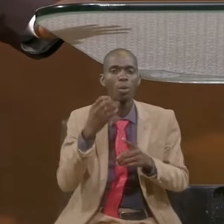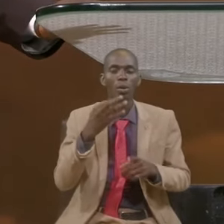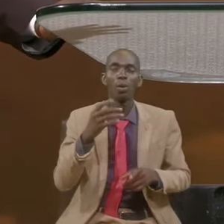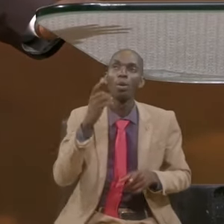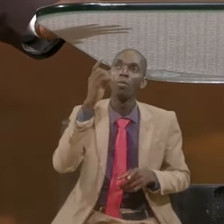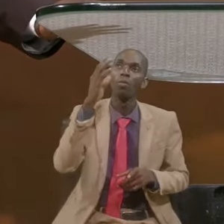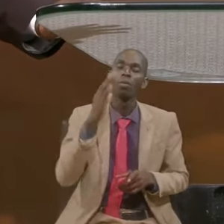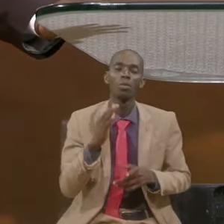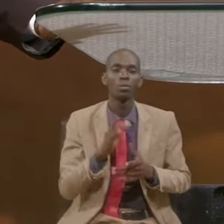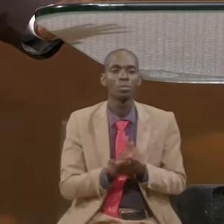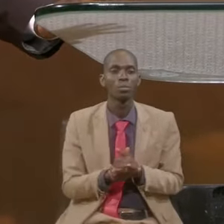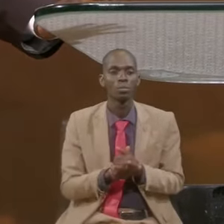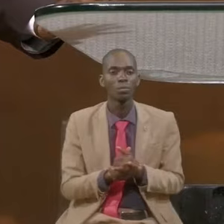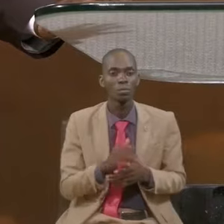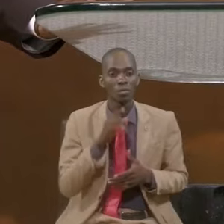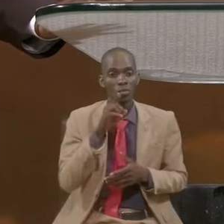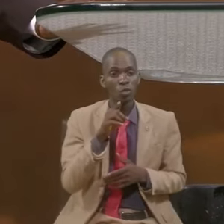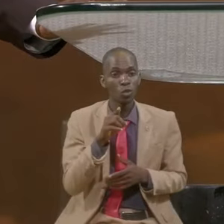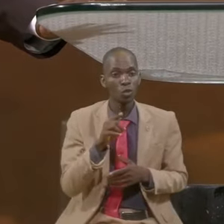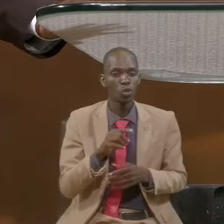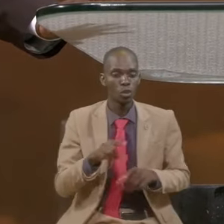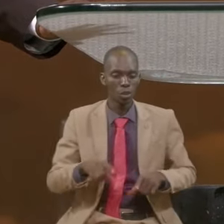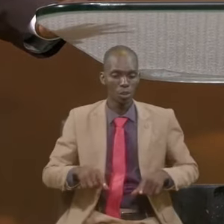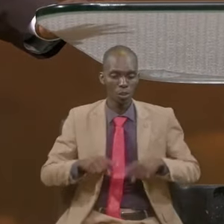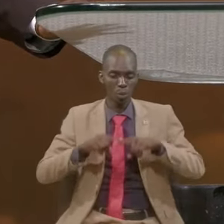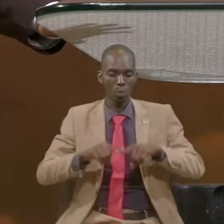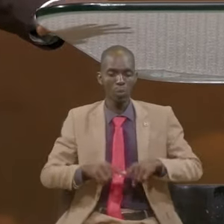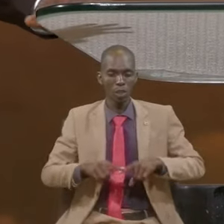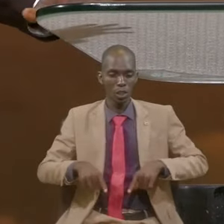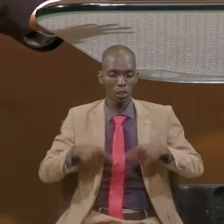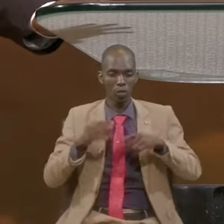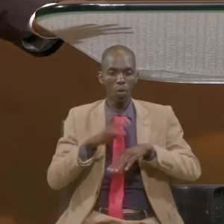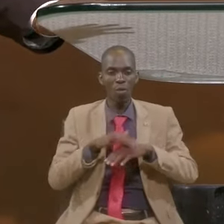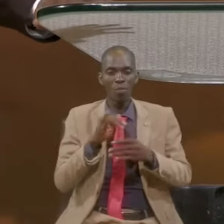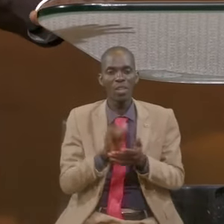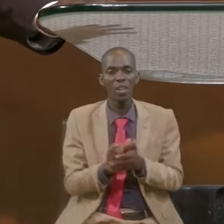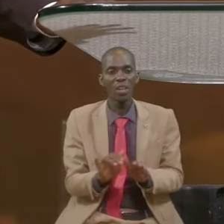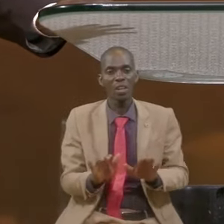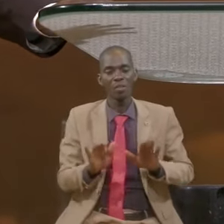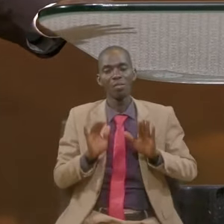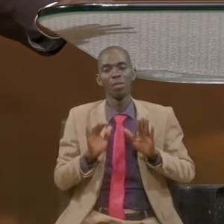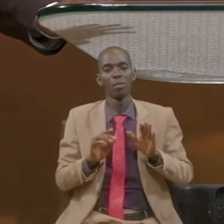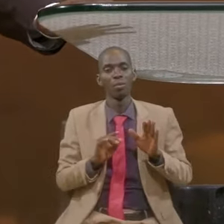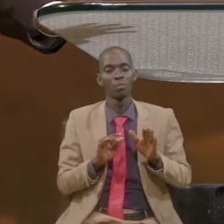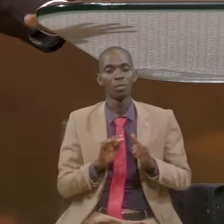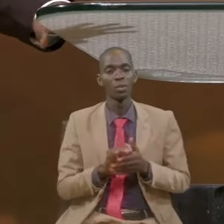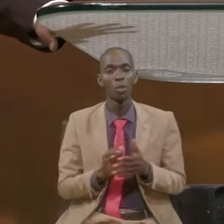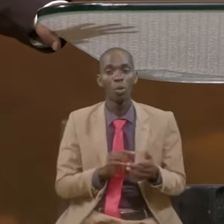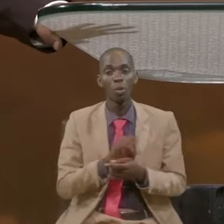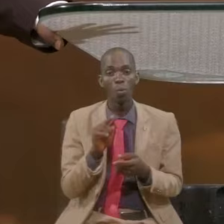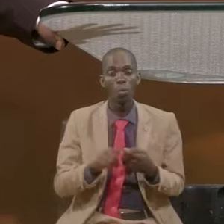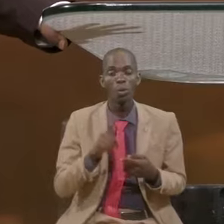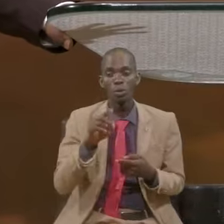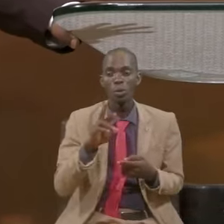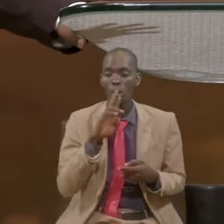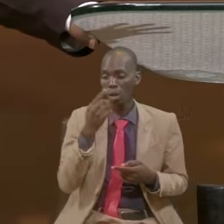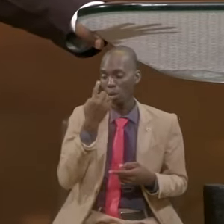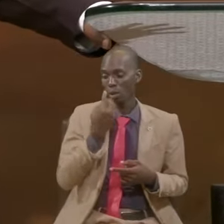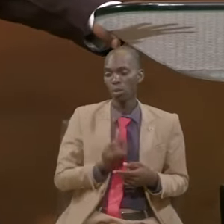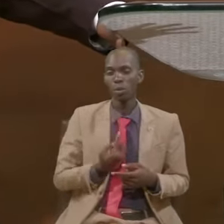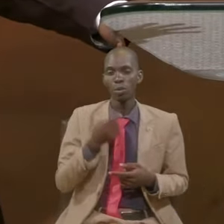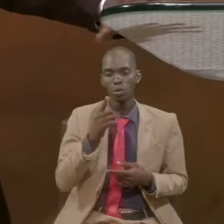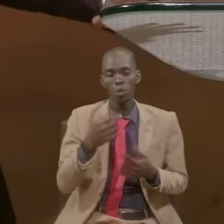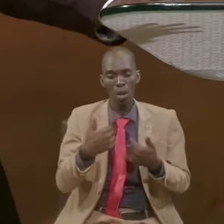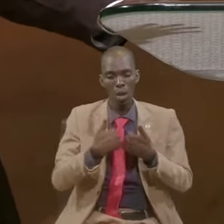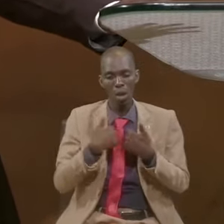fear. When you are by yourself, you live under fear. When you are with people,